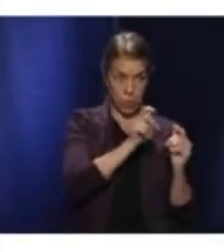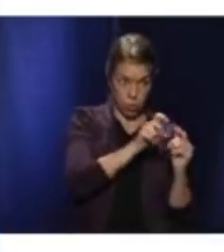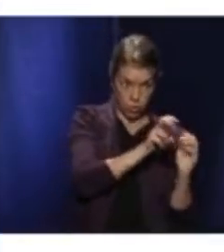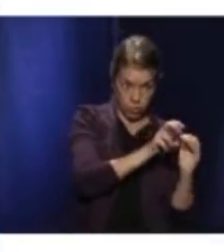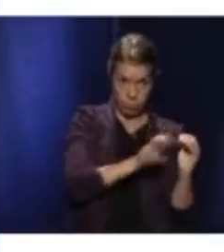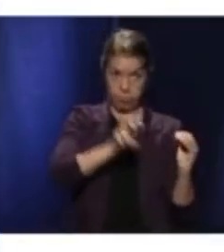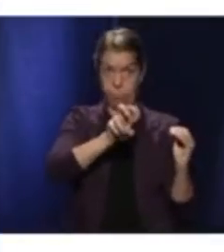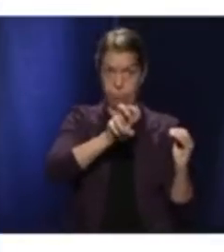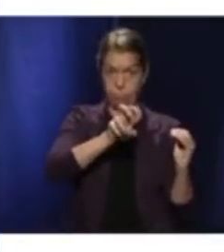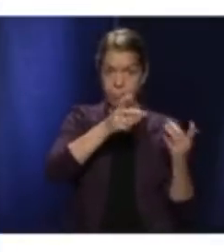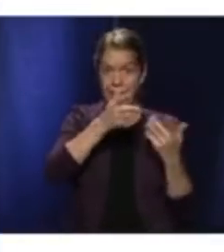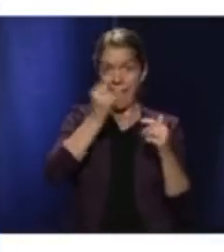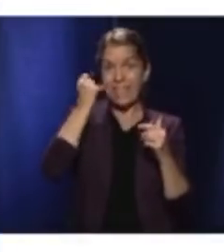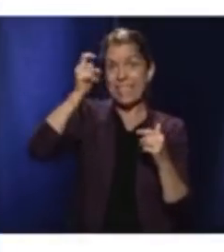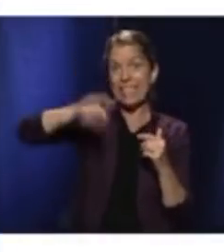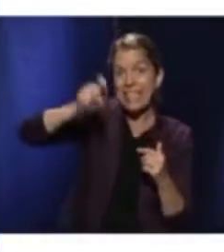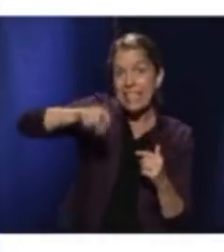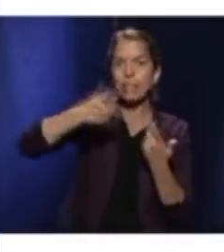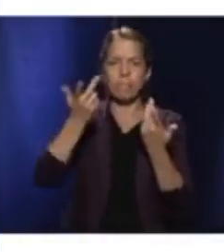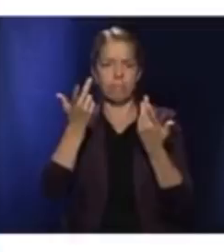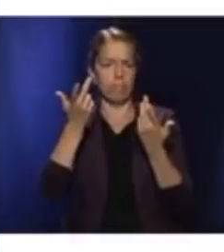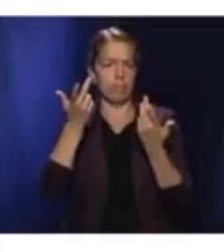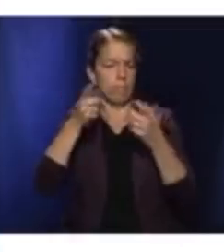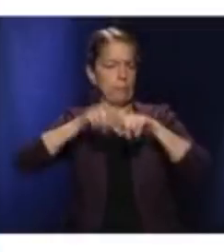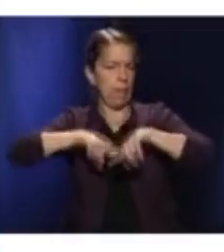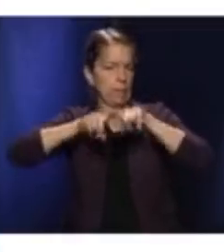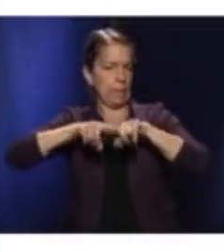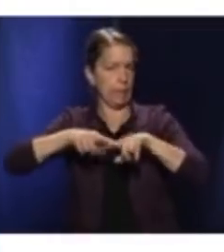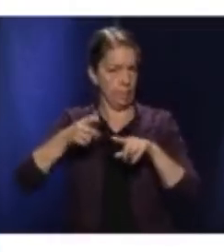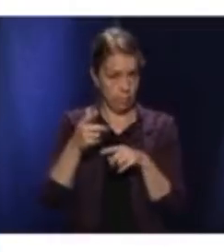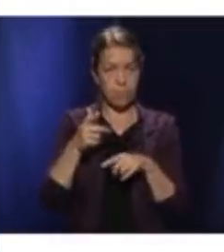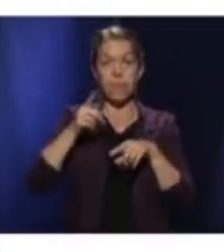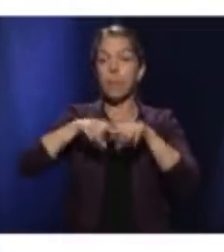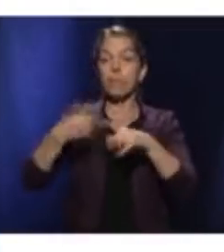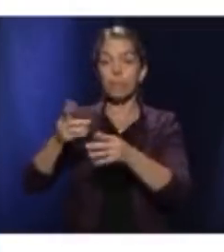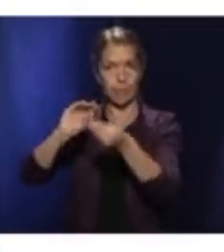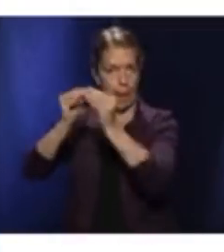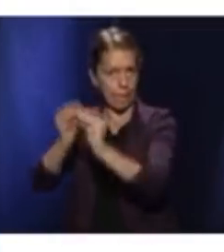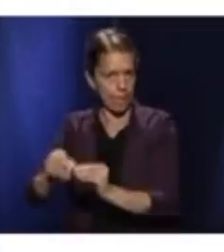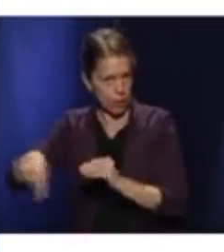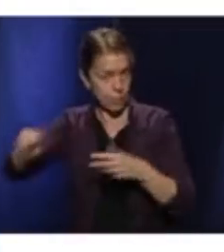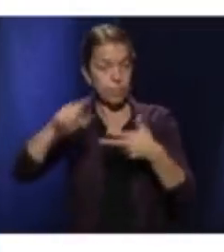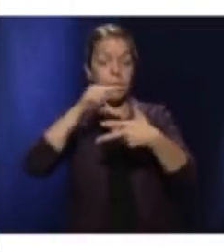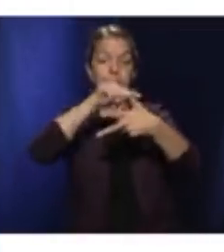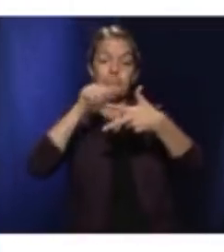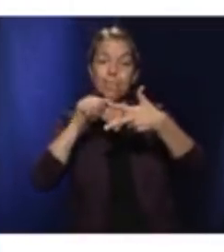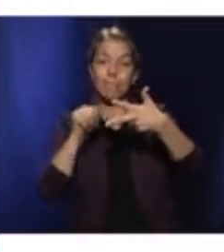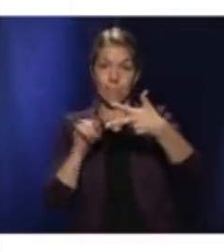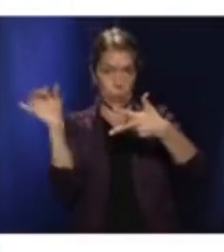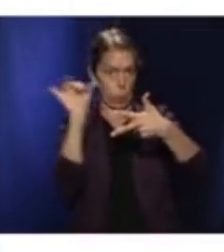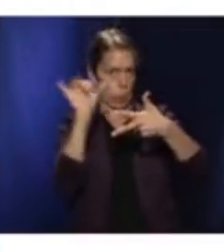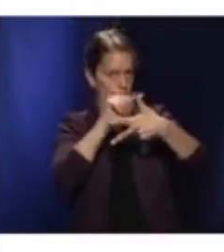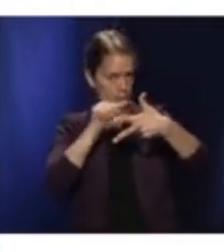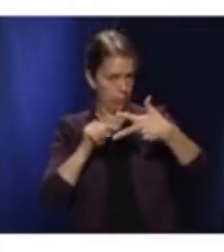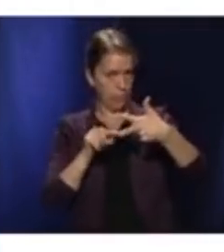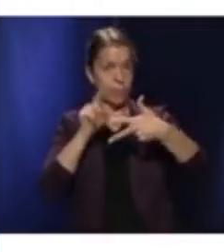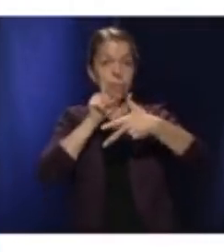levels that are warranted. The criteria are based on the following 3 criteria.